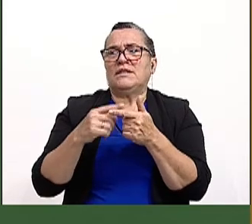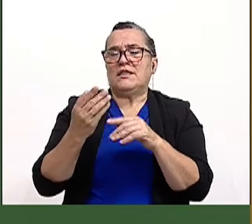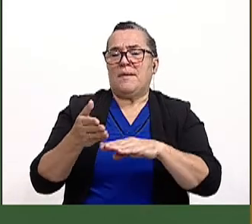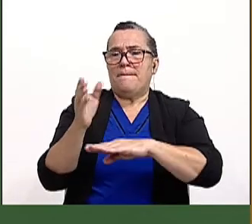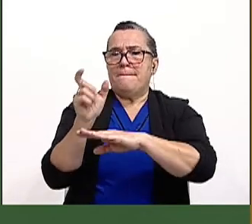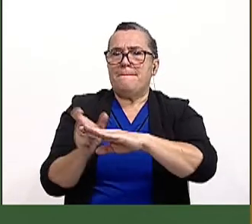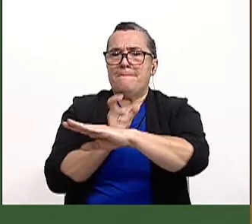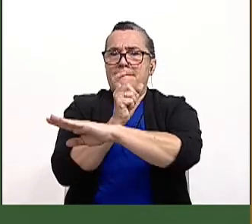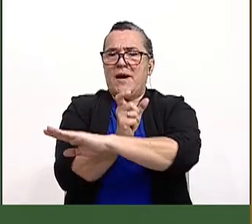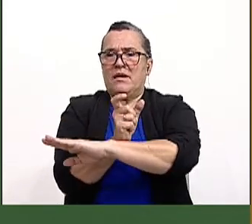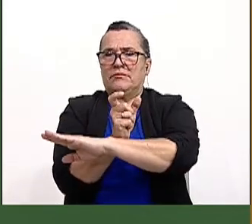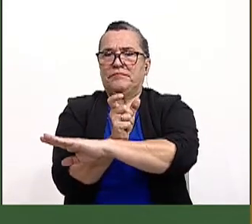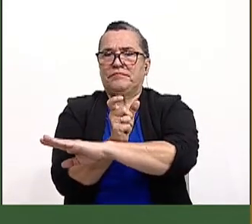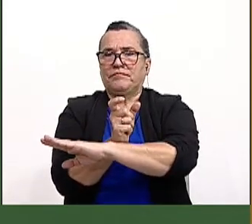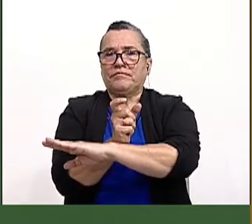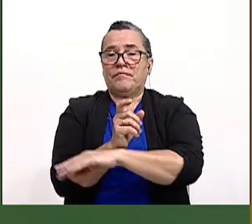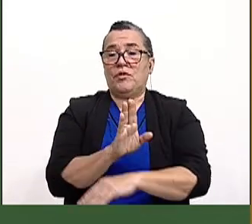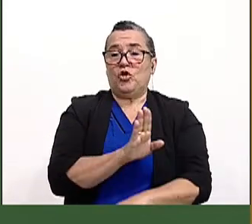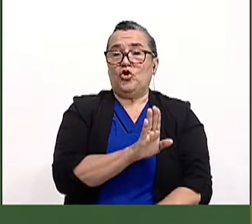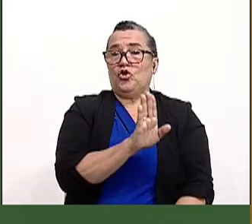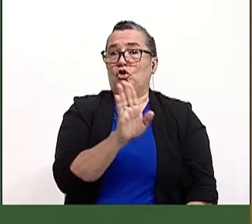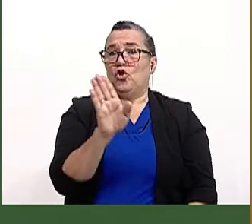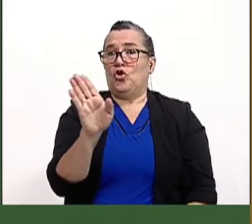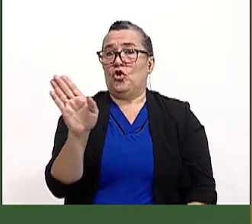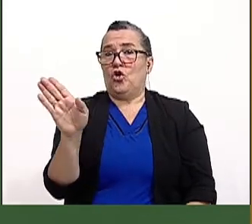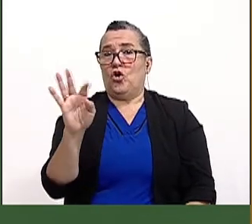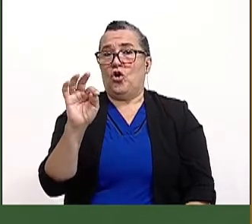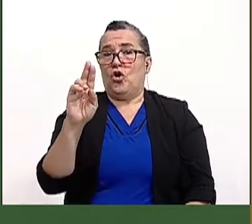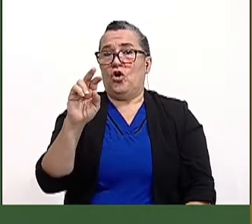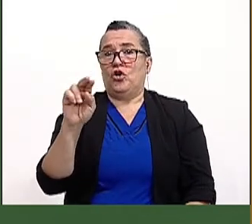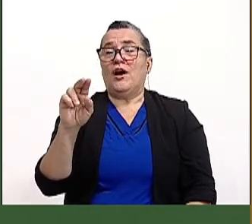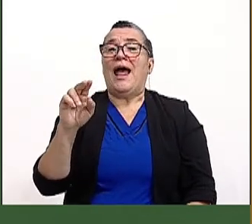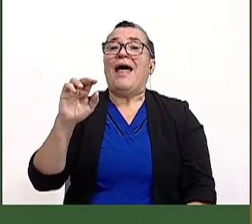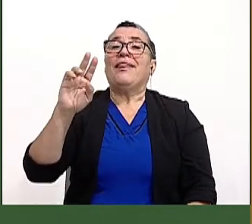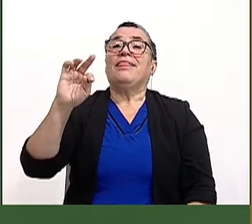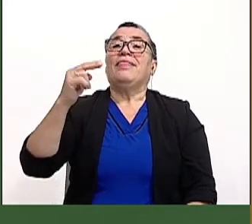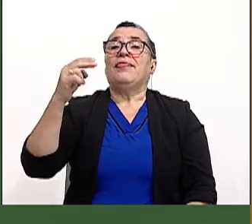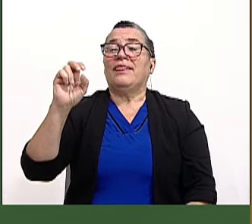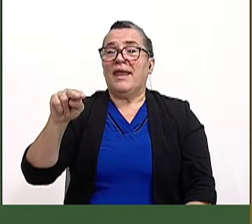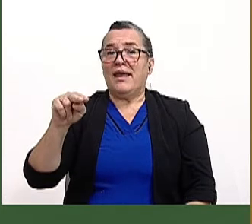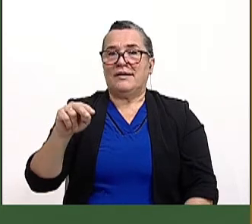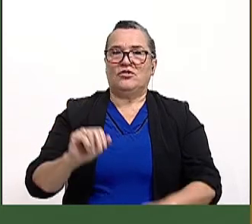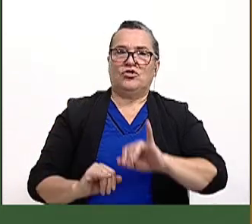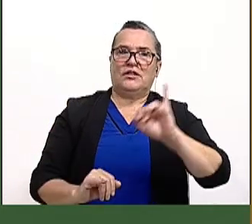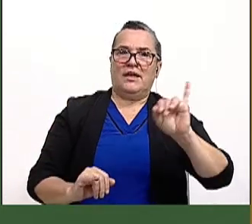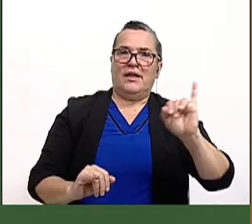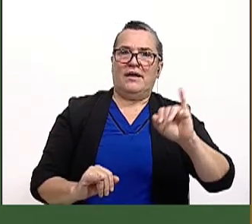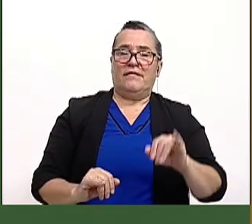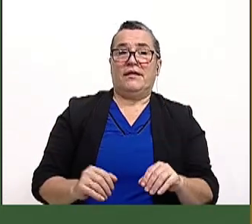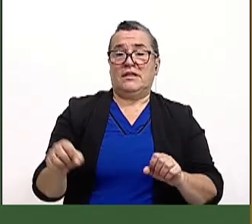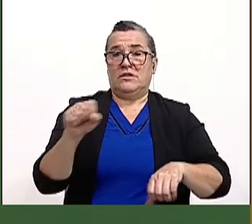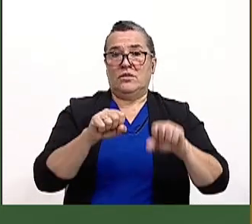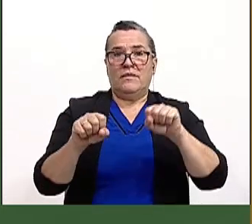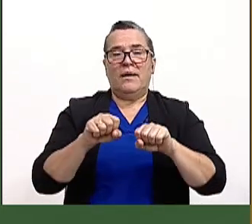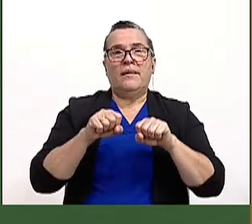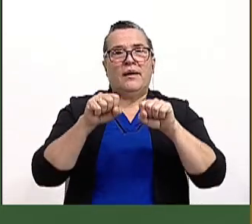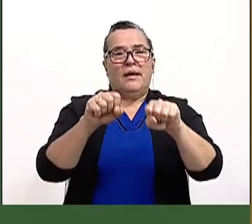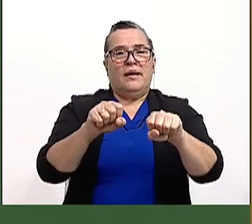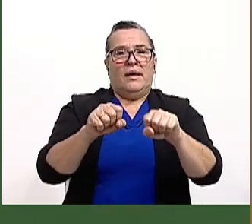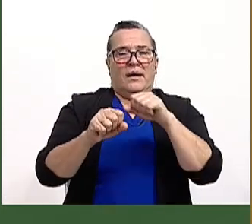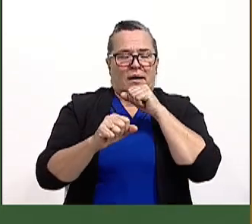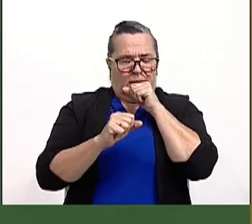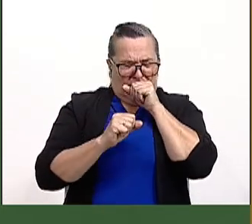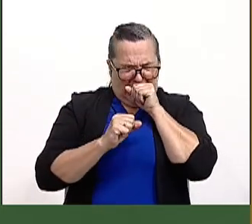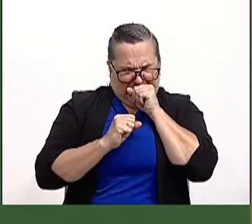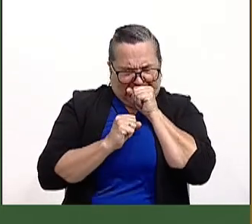It says, turn to the right, and then turn to the left. The supermarket is in front of